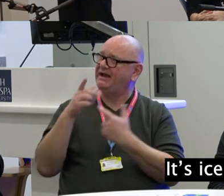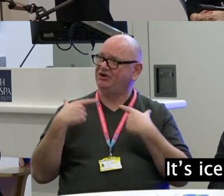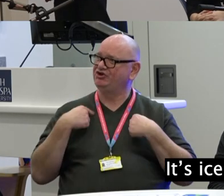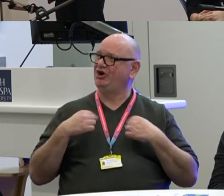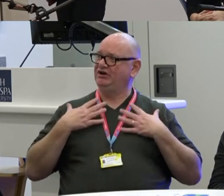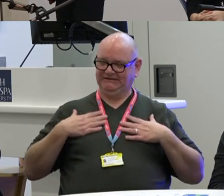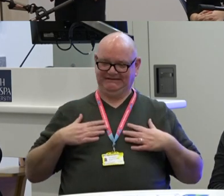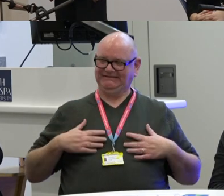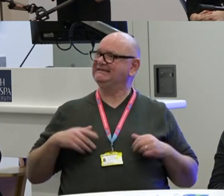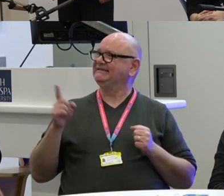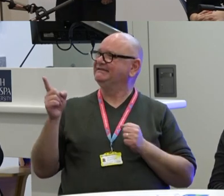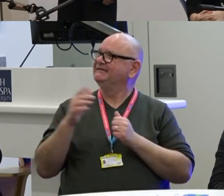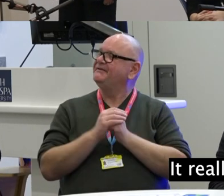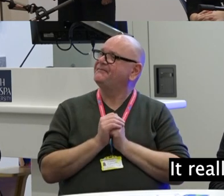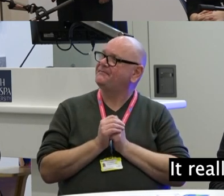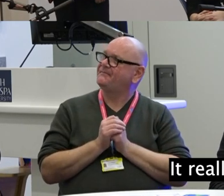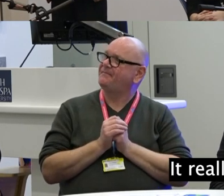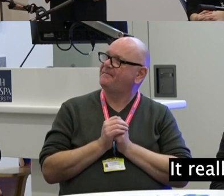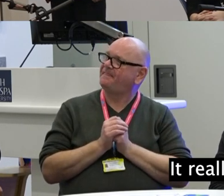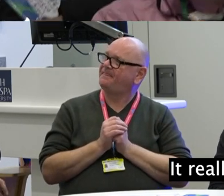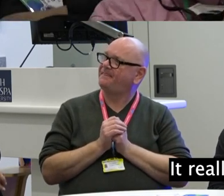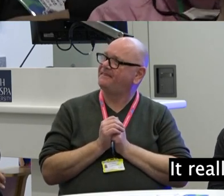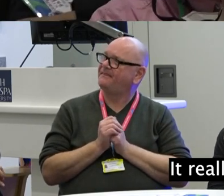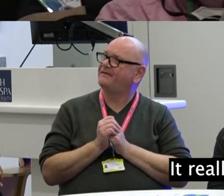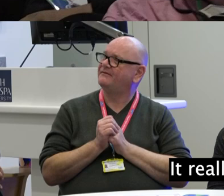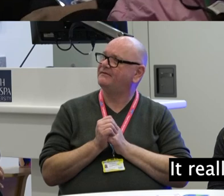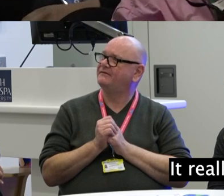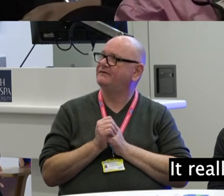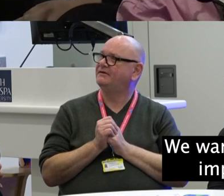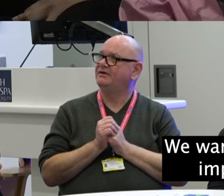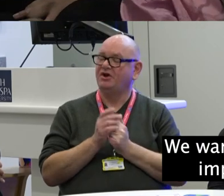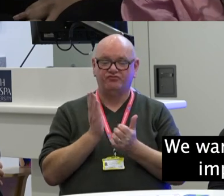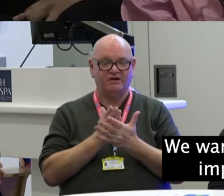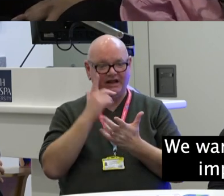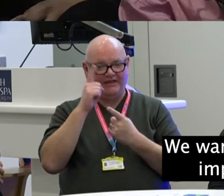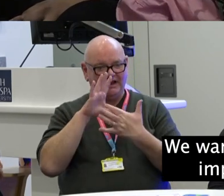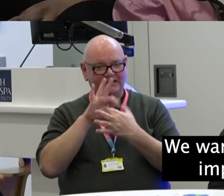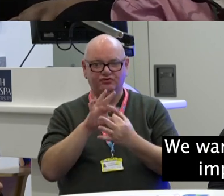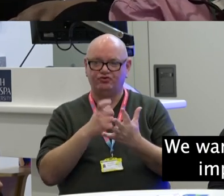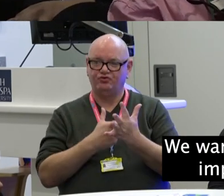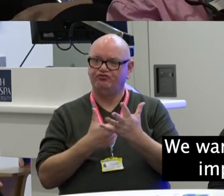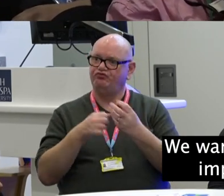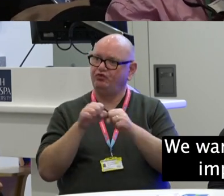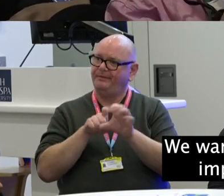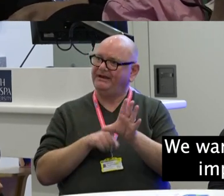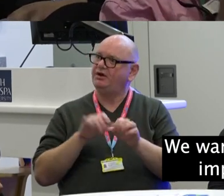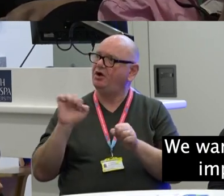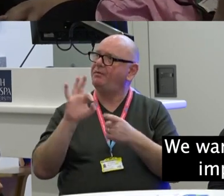Lego woman. It really fits to what Ruby just said. We wanted to ask, how do you